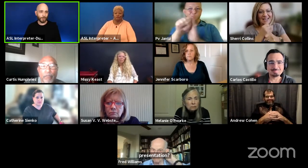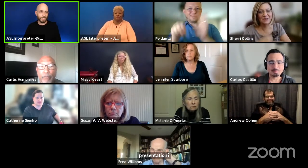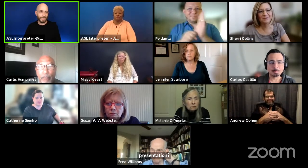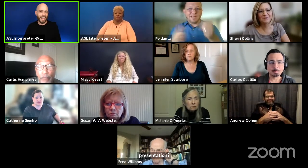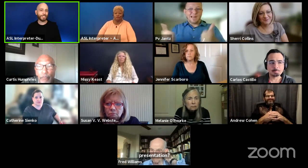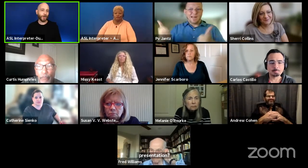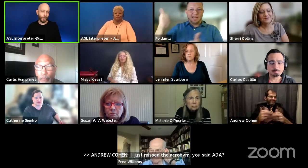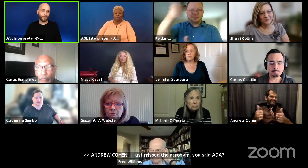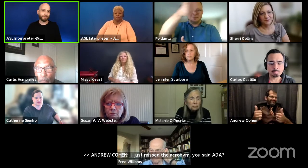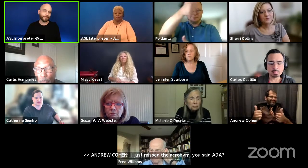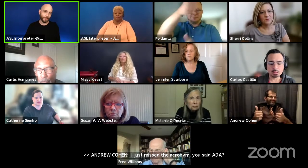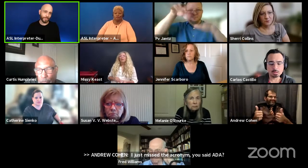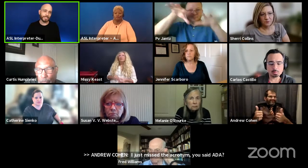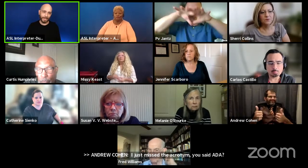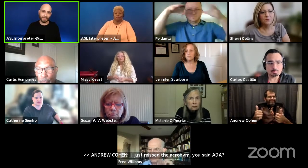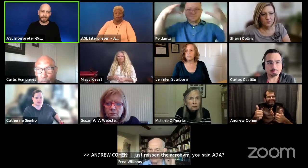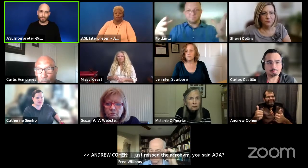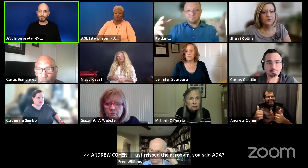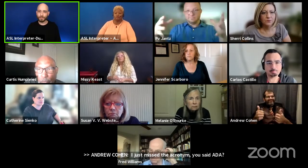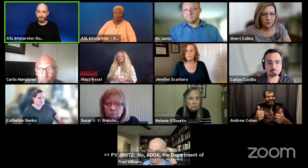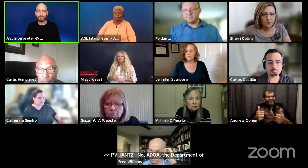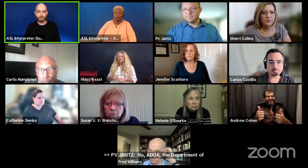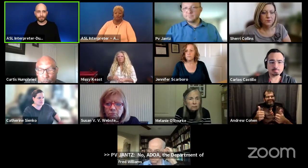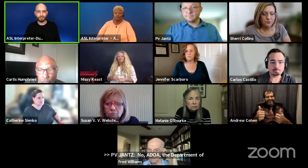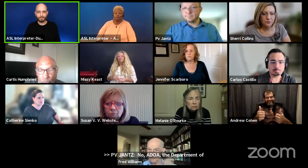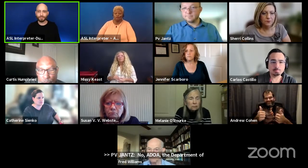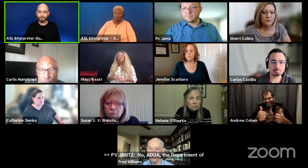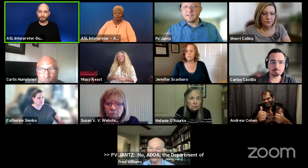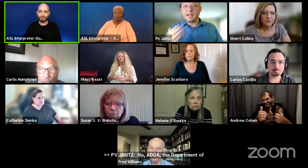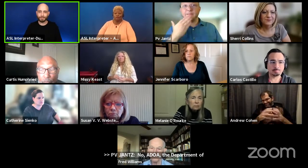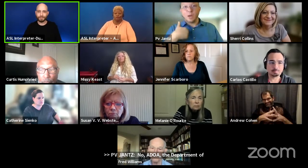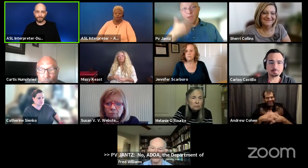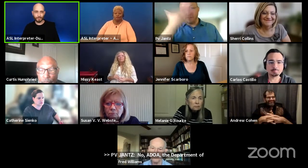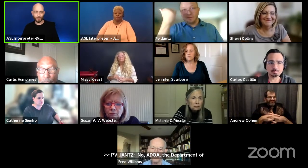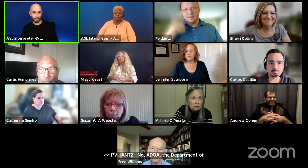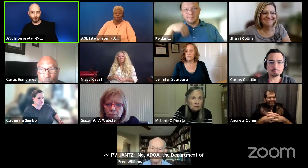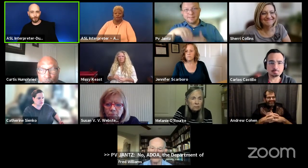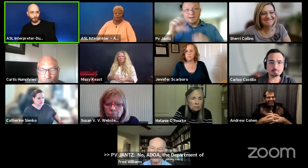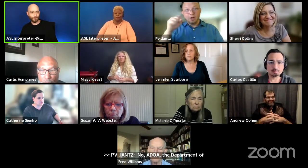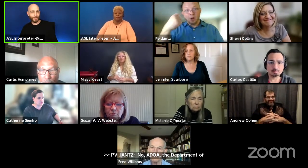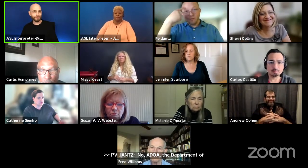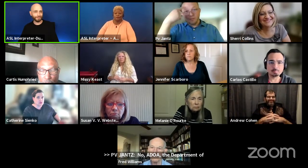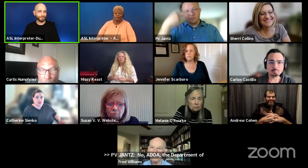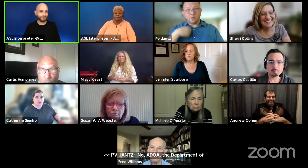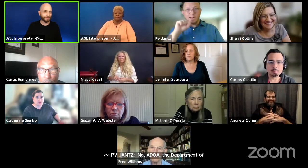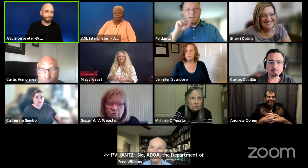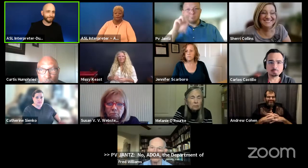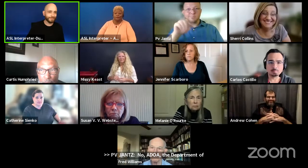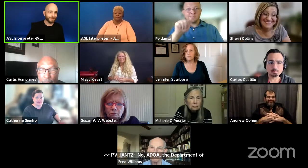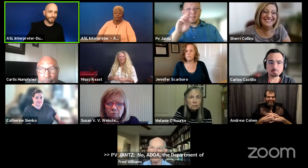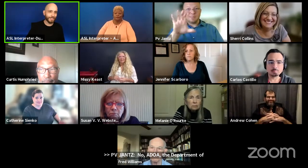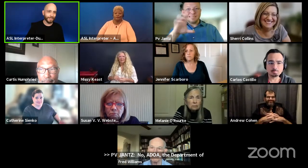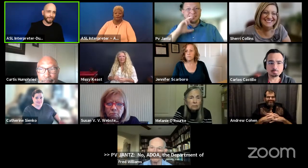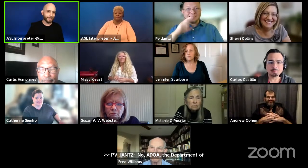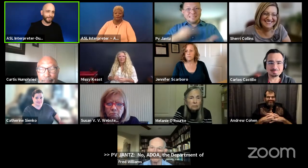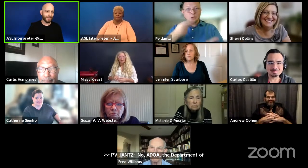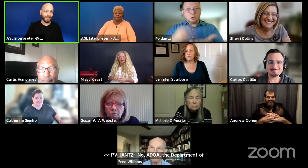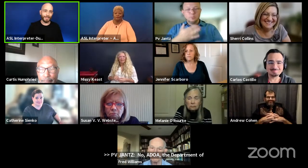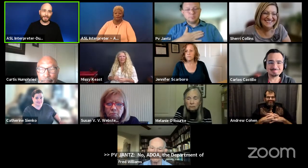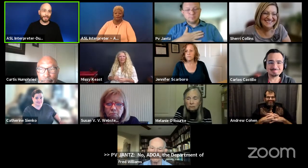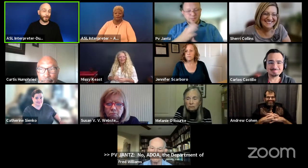They are the HR for the state, essentially. This is Commissioner Cohen, great.